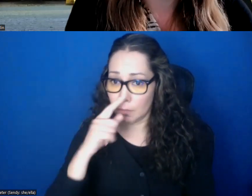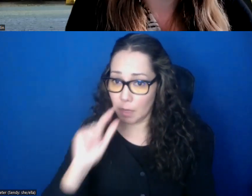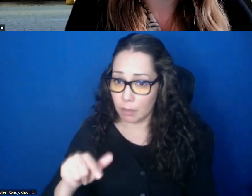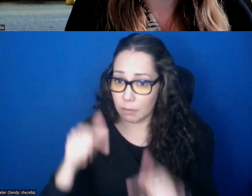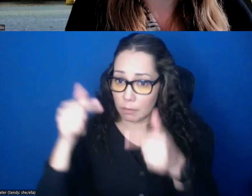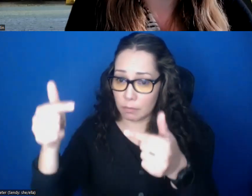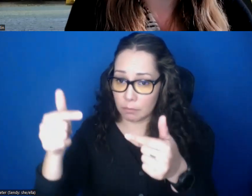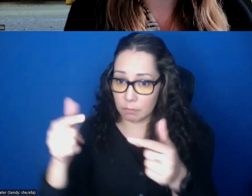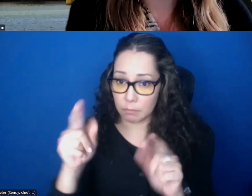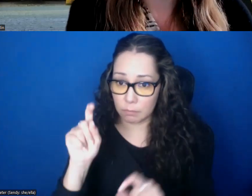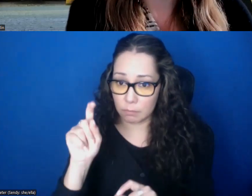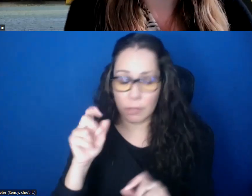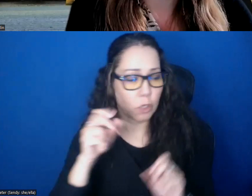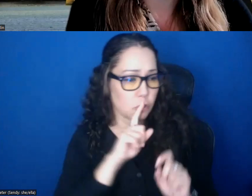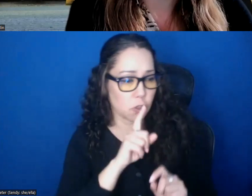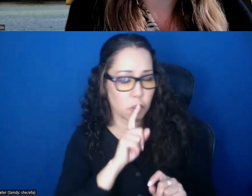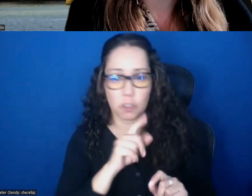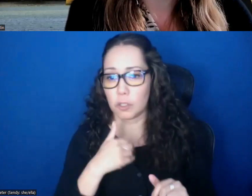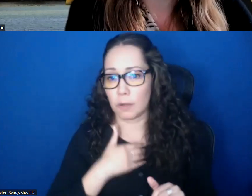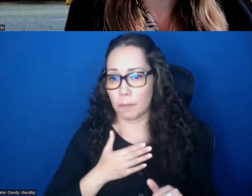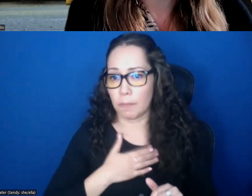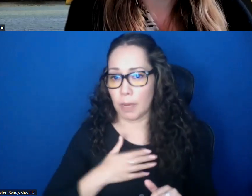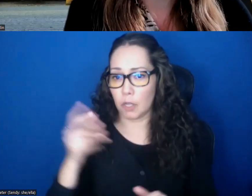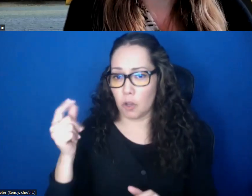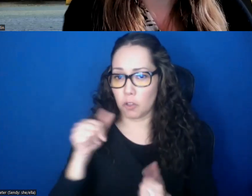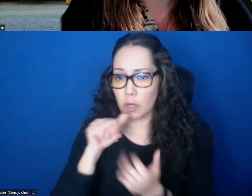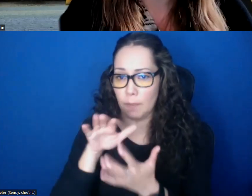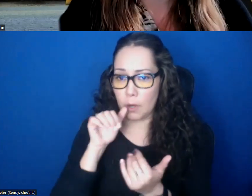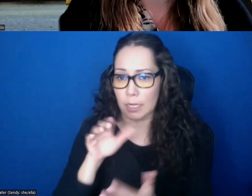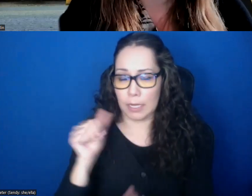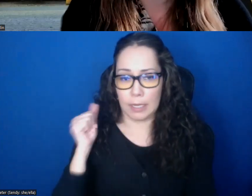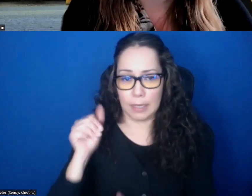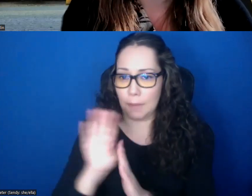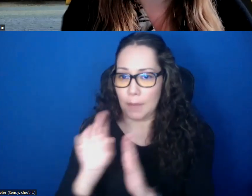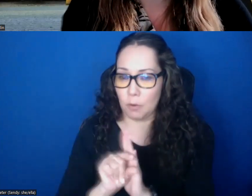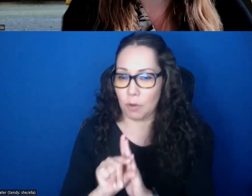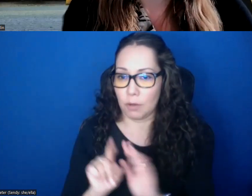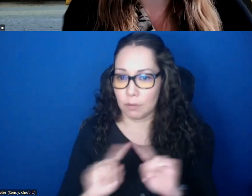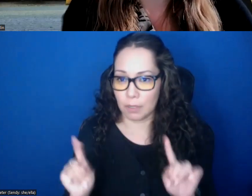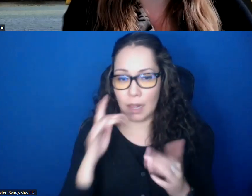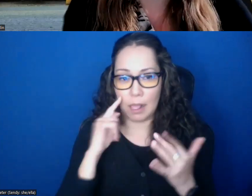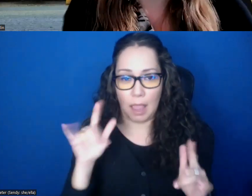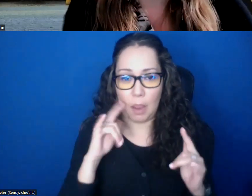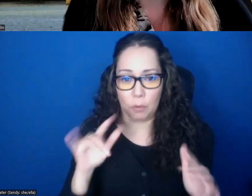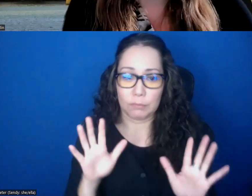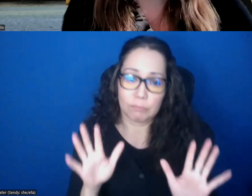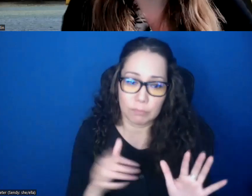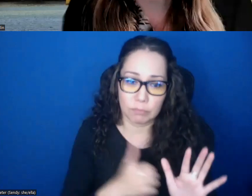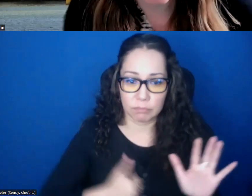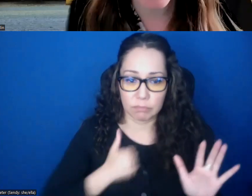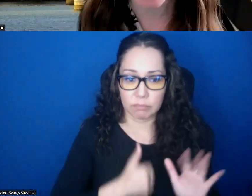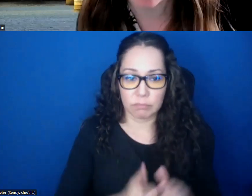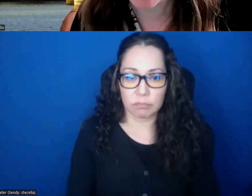that okay? Yeah, sure. Sorry, my dogs are barking in the background. They're loud. Sorry. a problem. Okay.